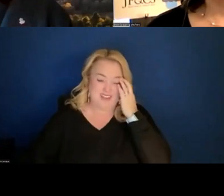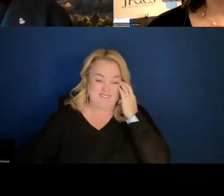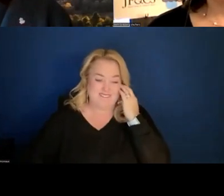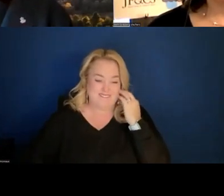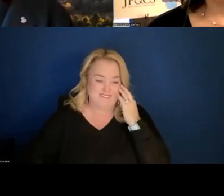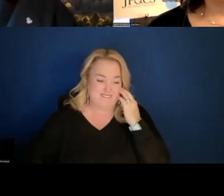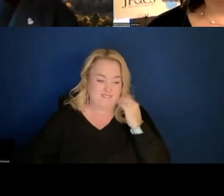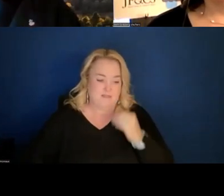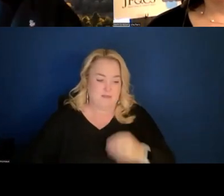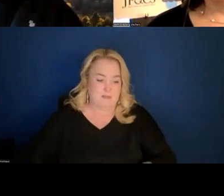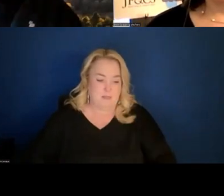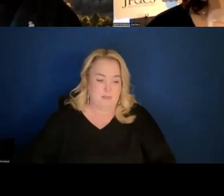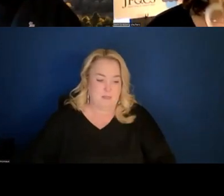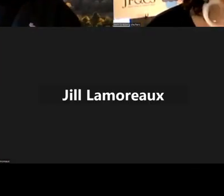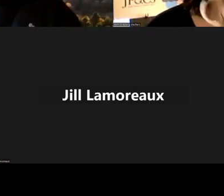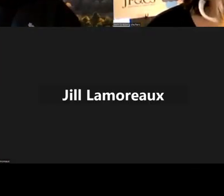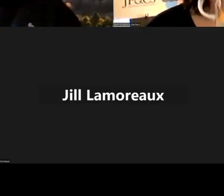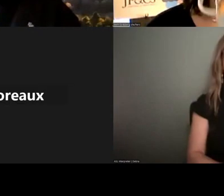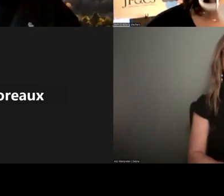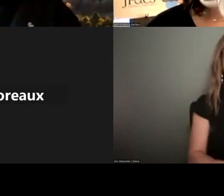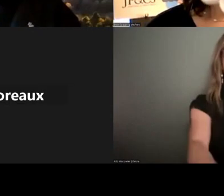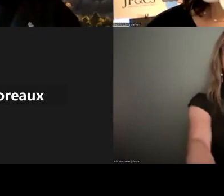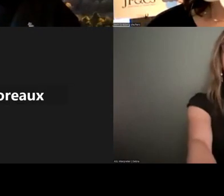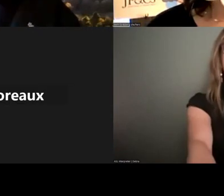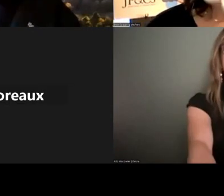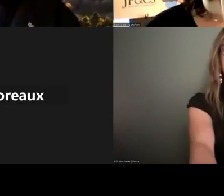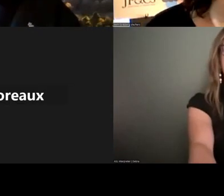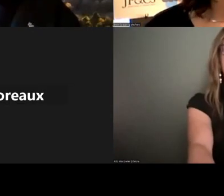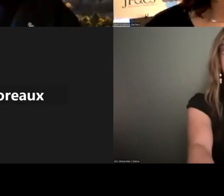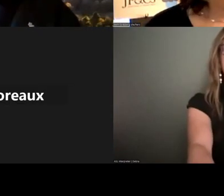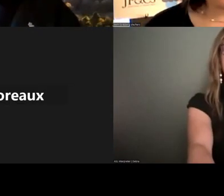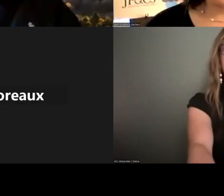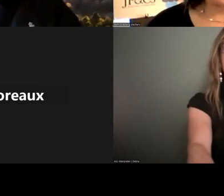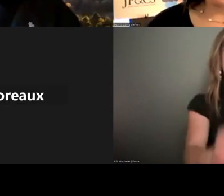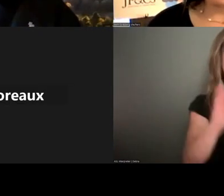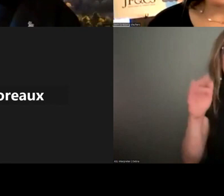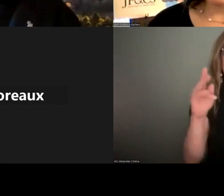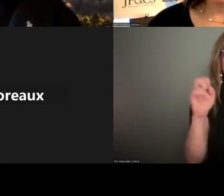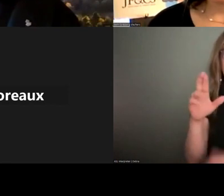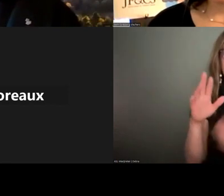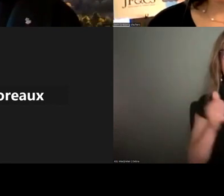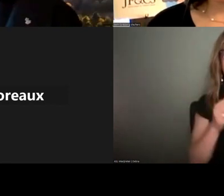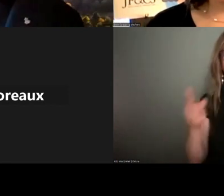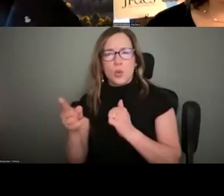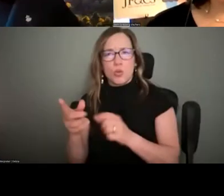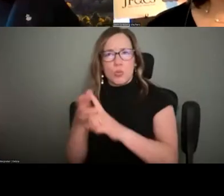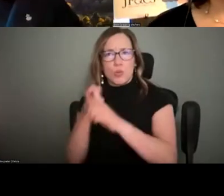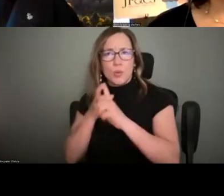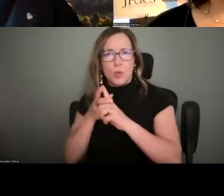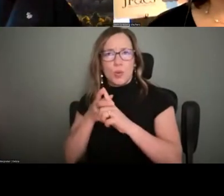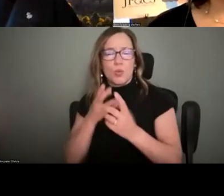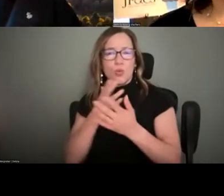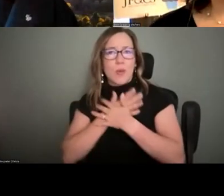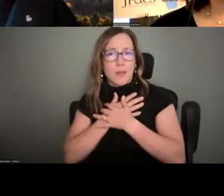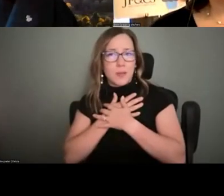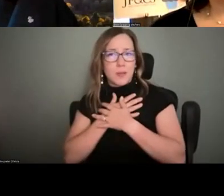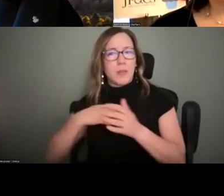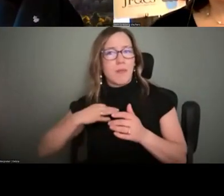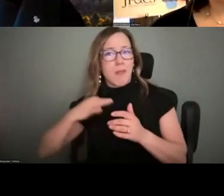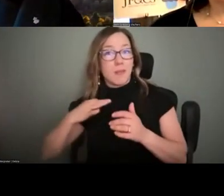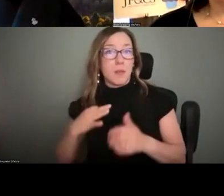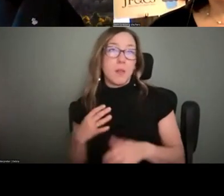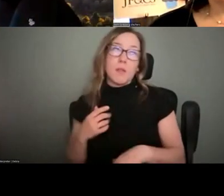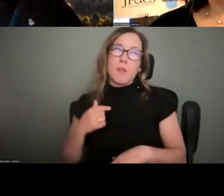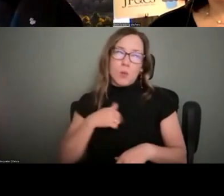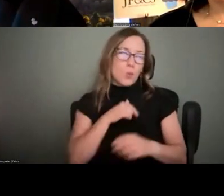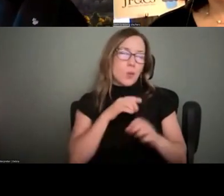Jennifer, how do you recruit the respite squad volunteers? Well, we do everything we